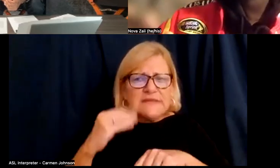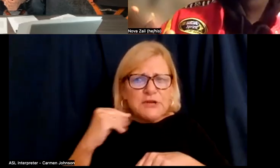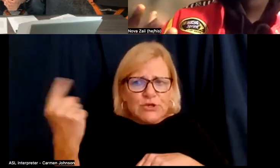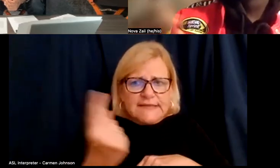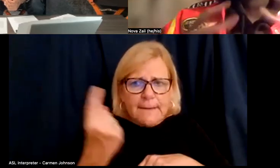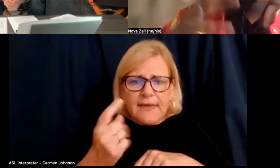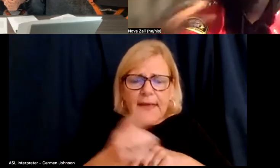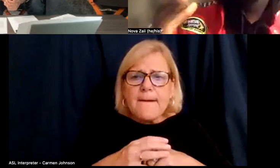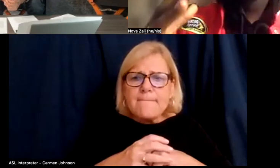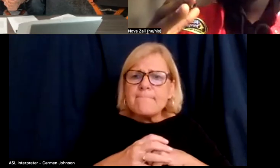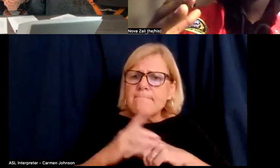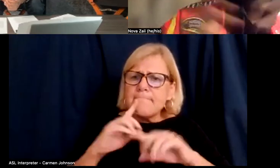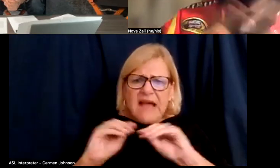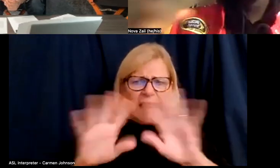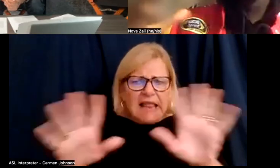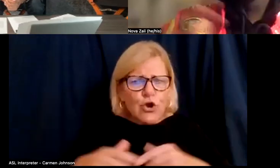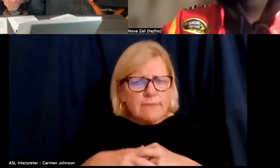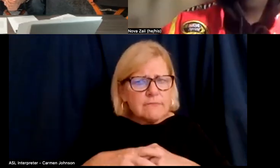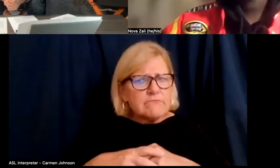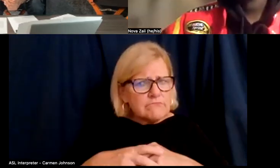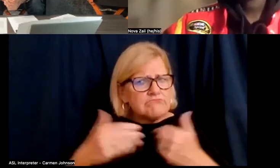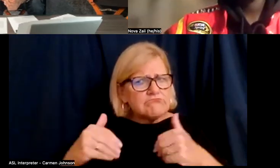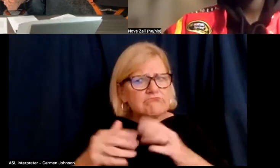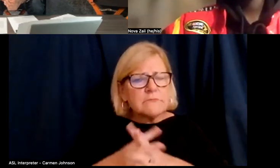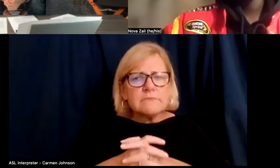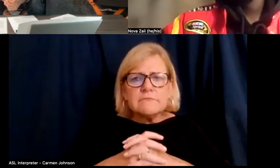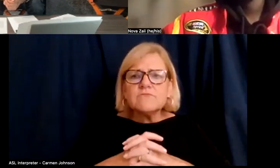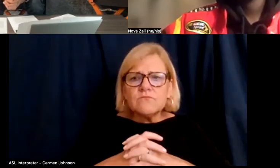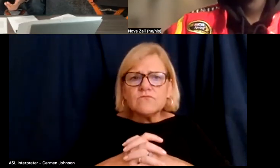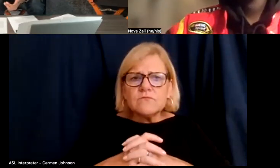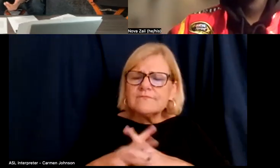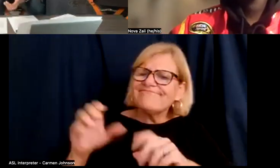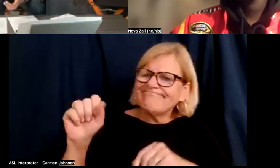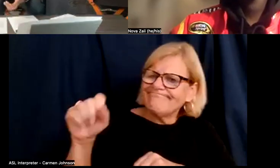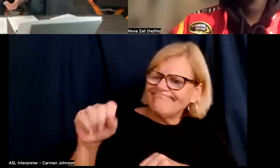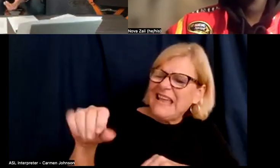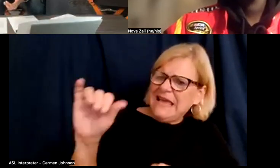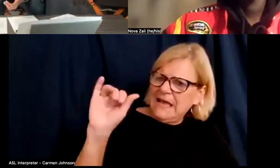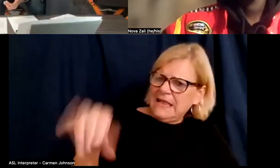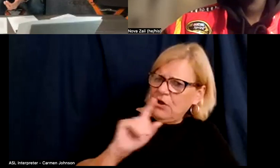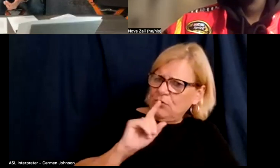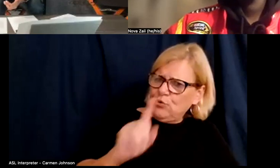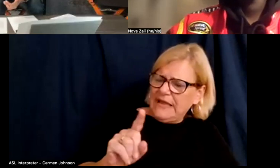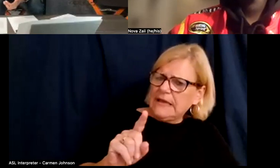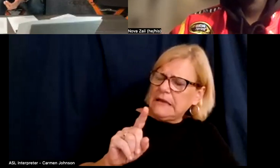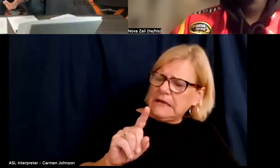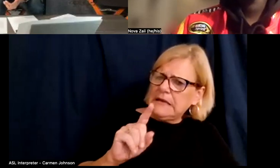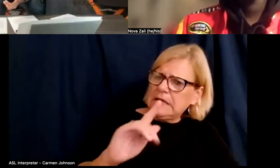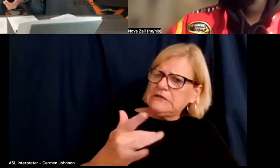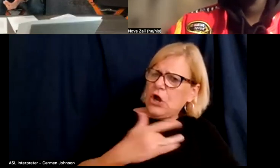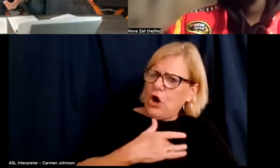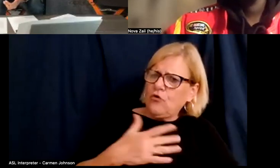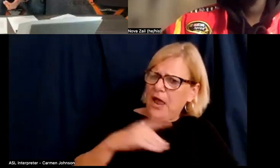something vividly, you know, and expansively. Yeah, and that really goes to the heart of what was going to be